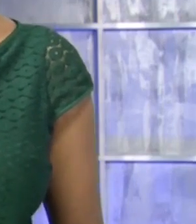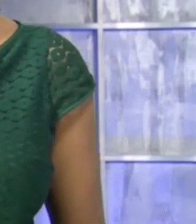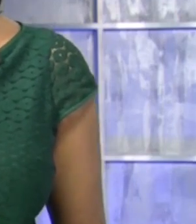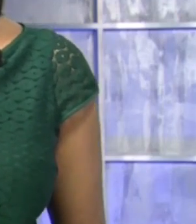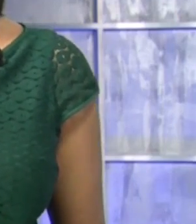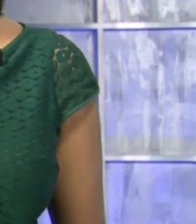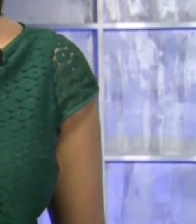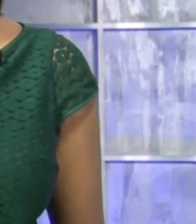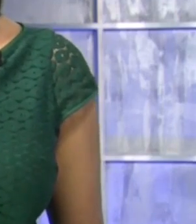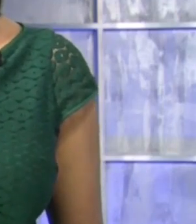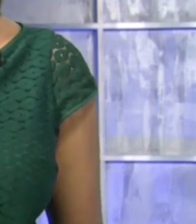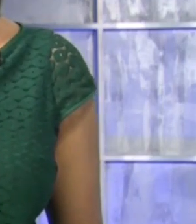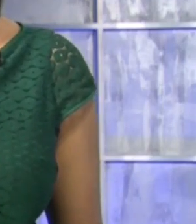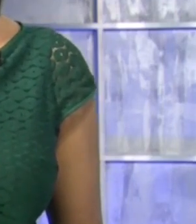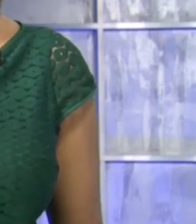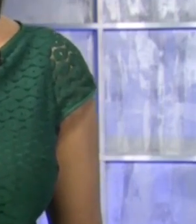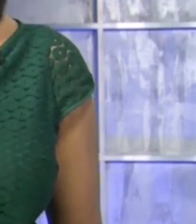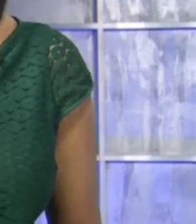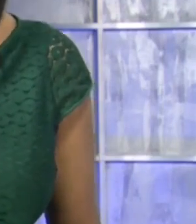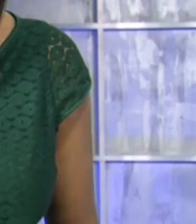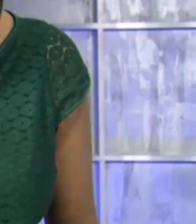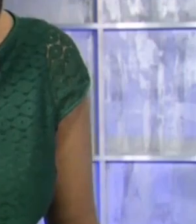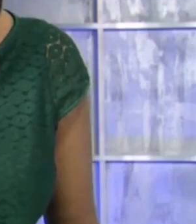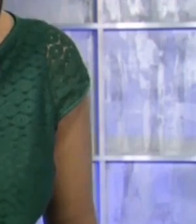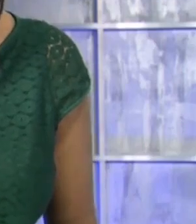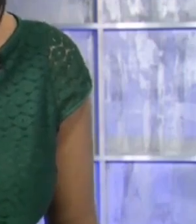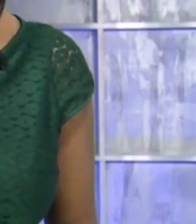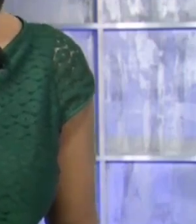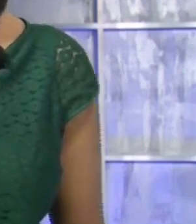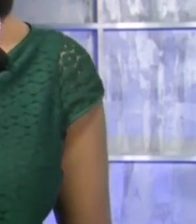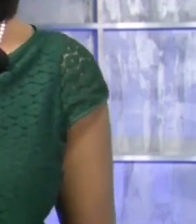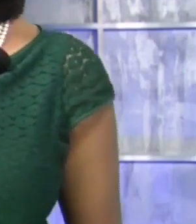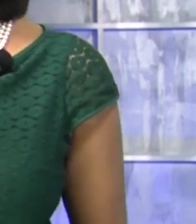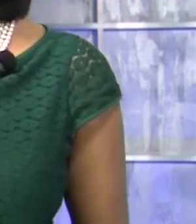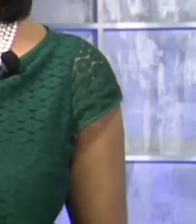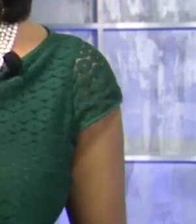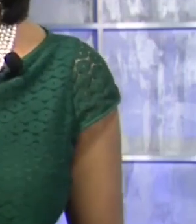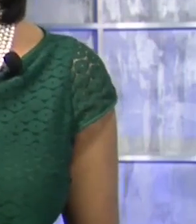World Cup's semi-finals with a win today over the hosts, England.